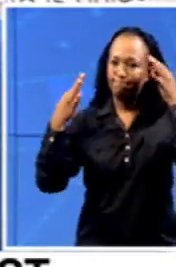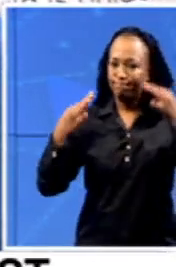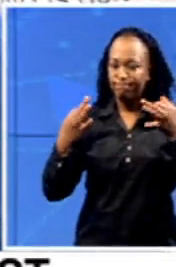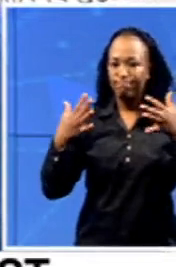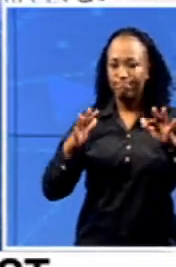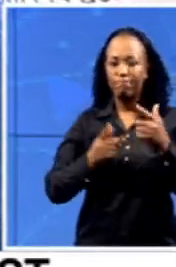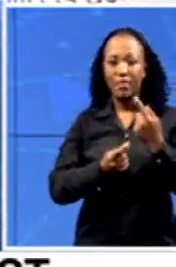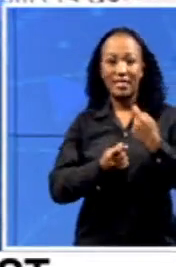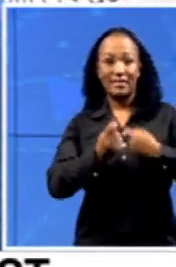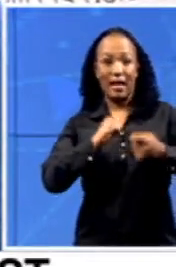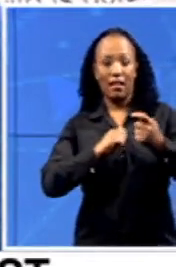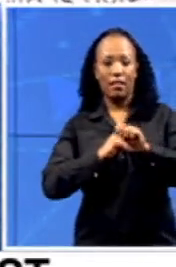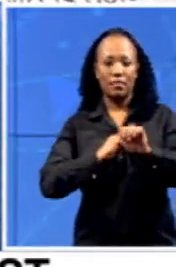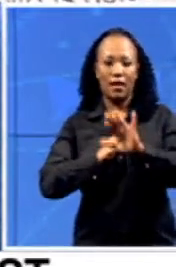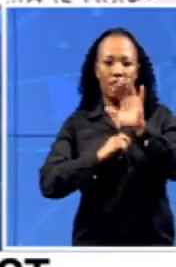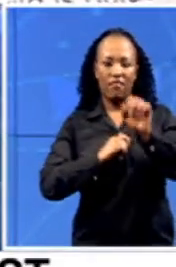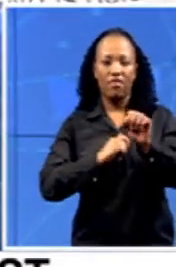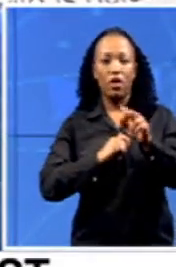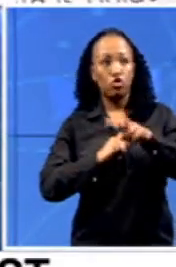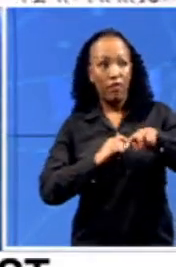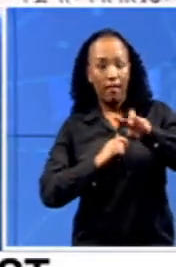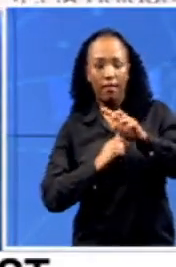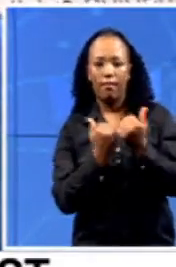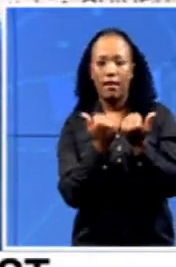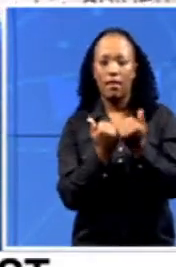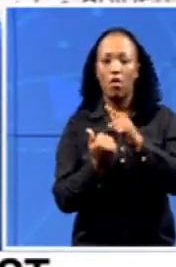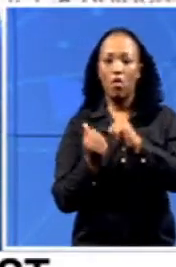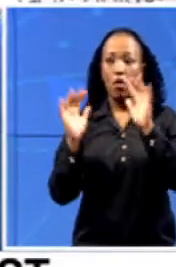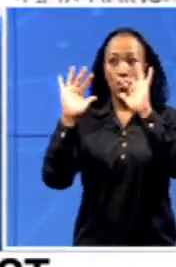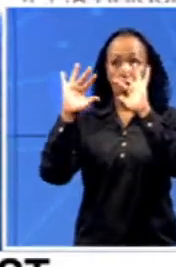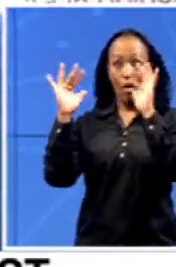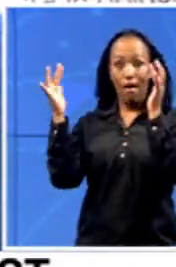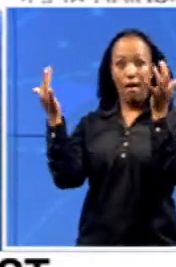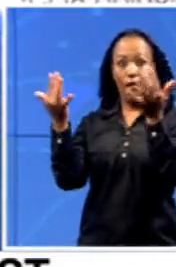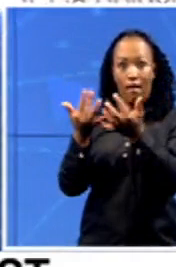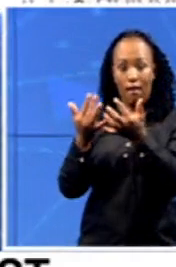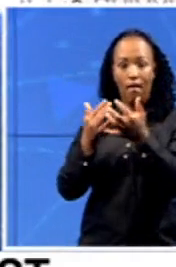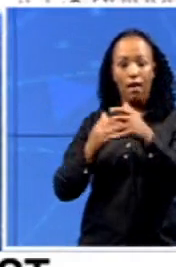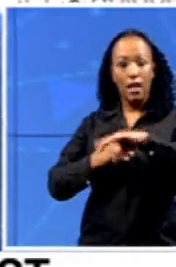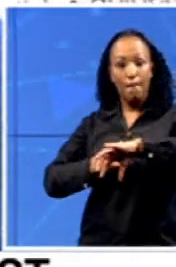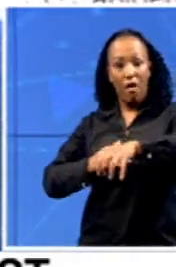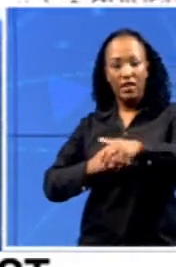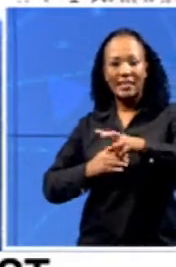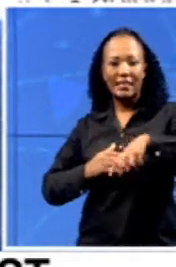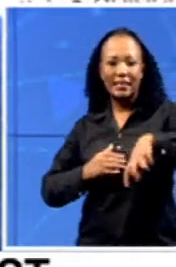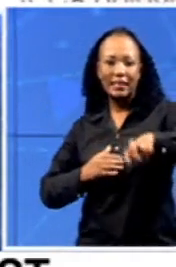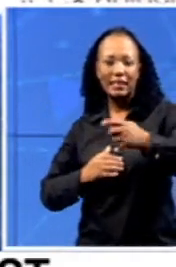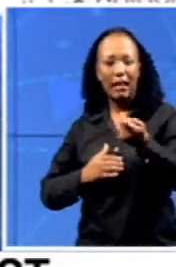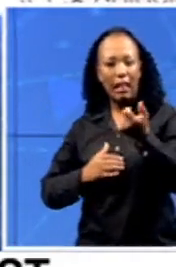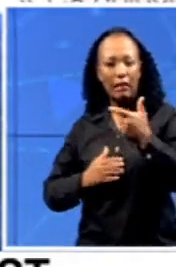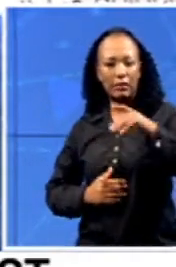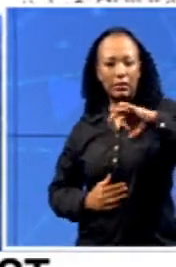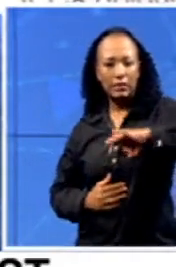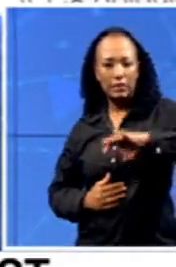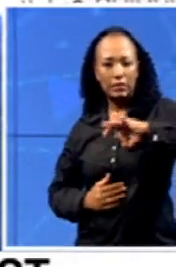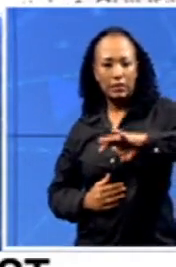to sell to South African travel agents because we knew that South Africans will travel within the country and within the provinces at that stage for small gains, but it